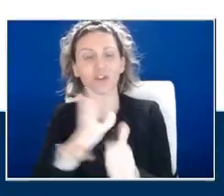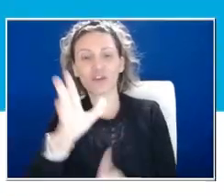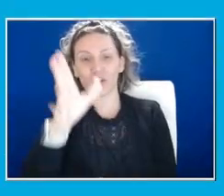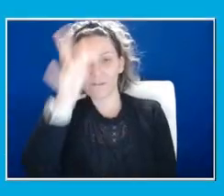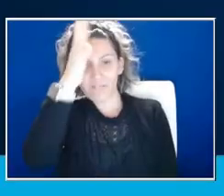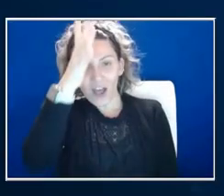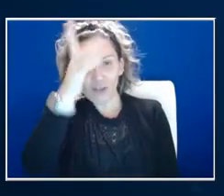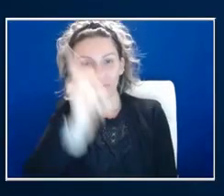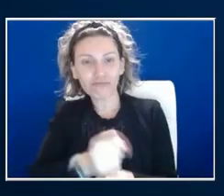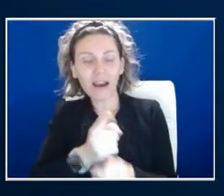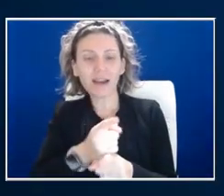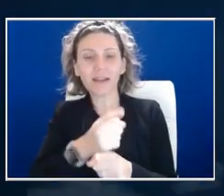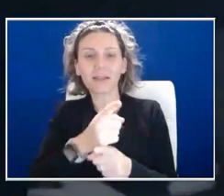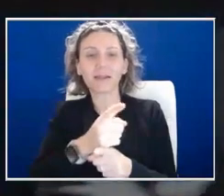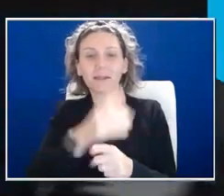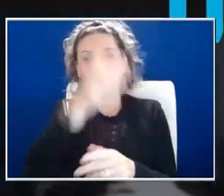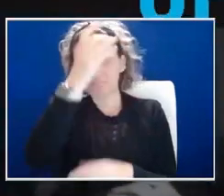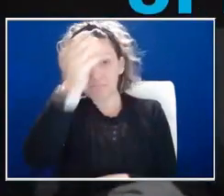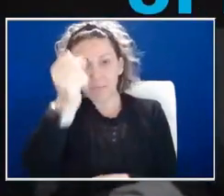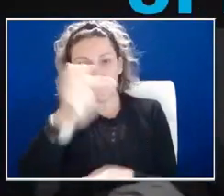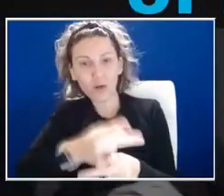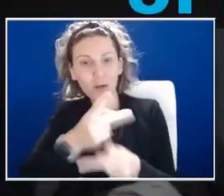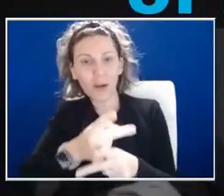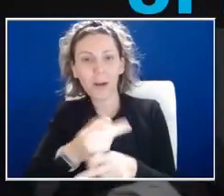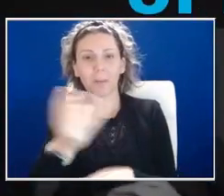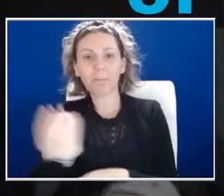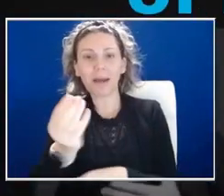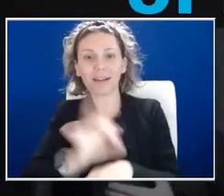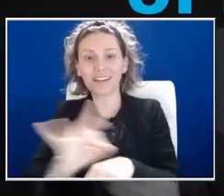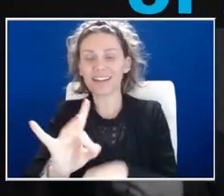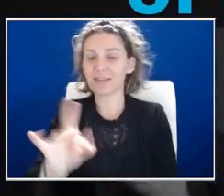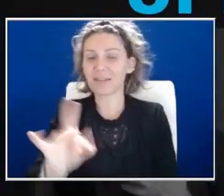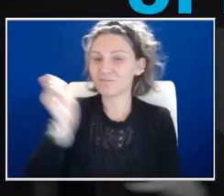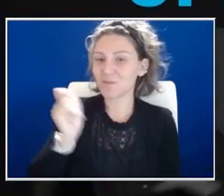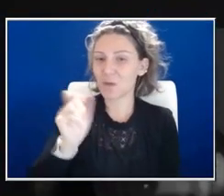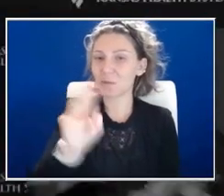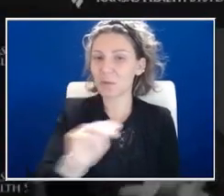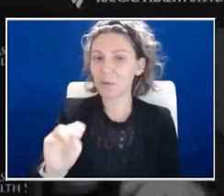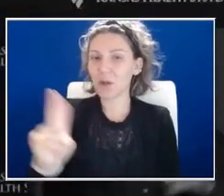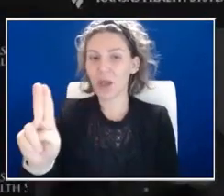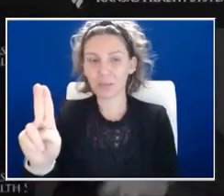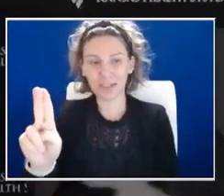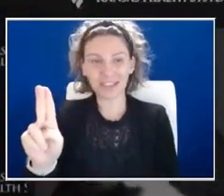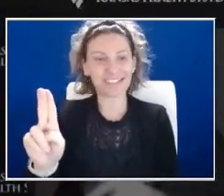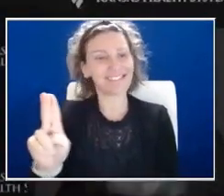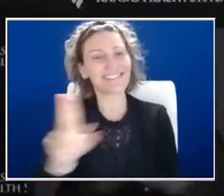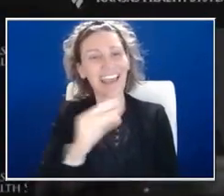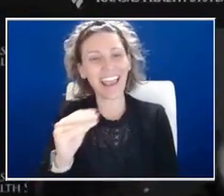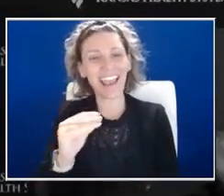he needs. Monday at 8. Subscribe to our Morning Medical Update and Open